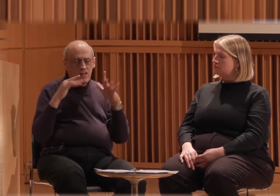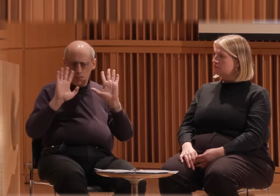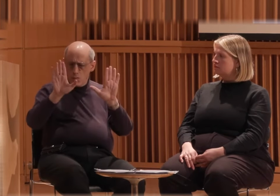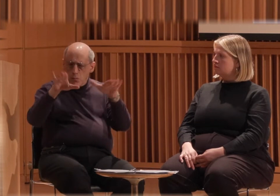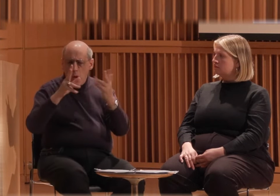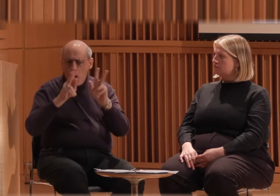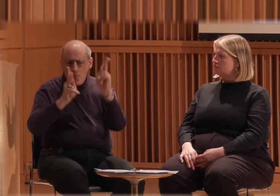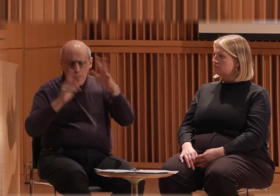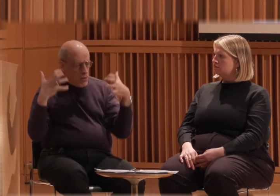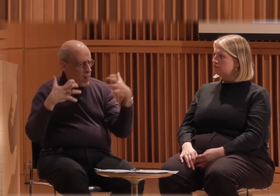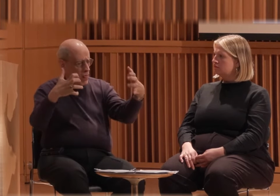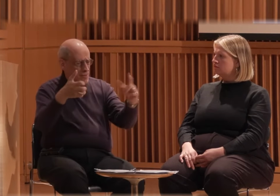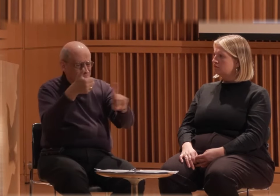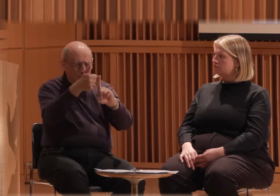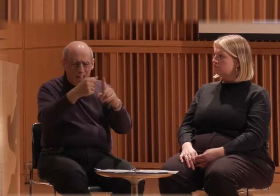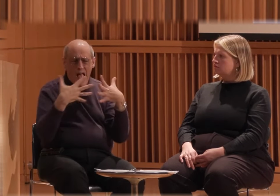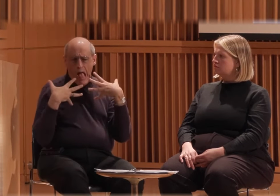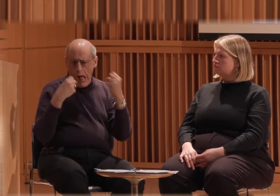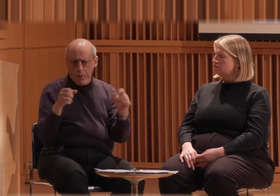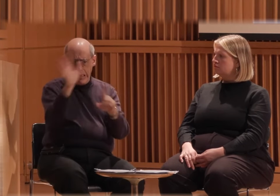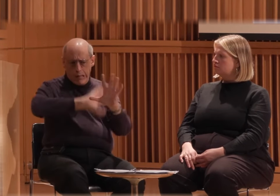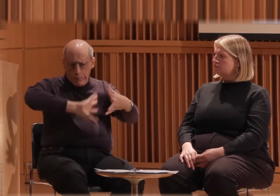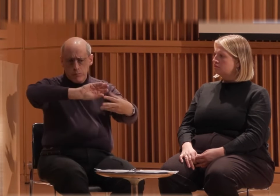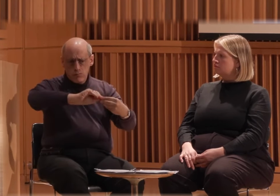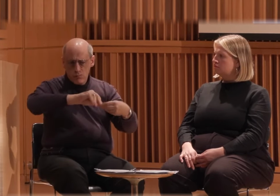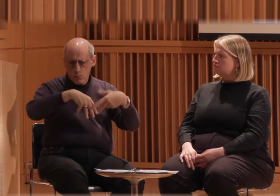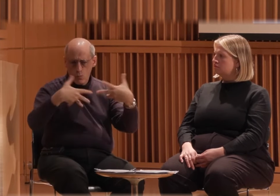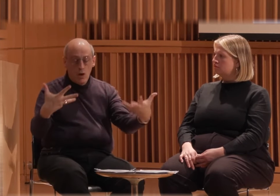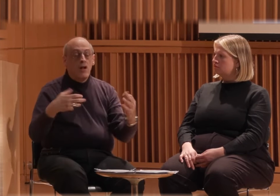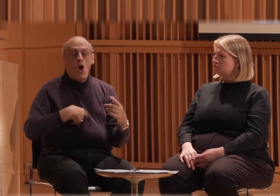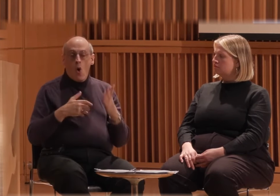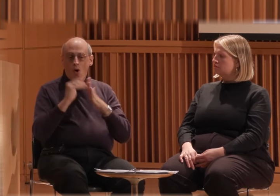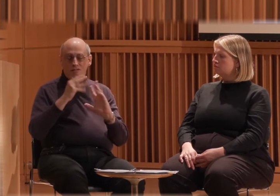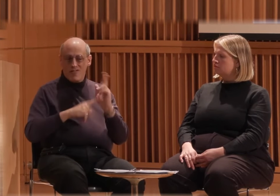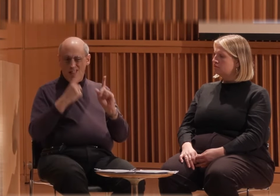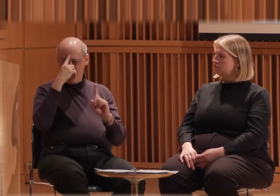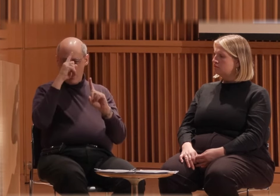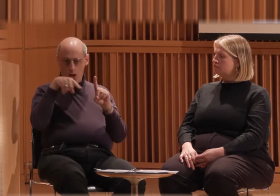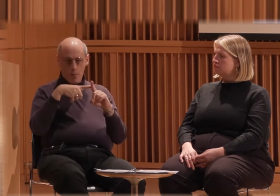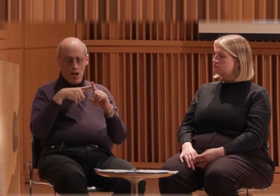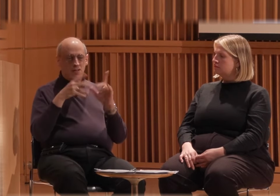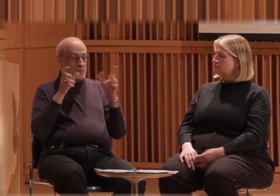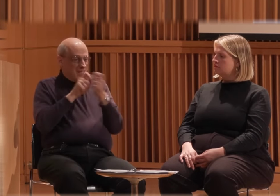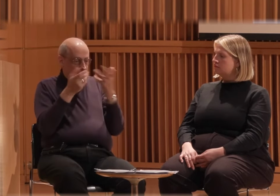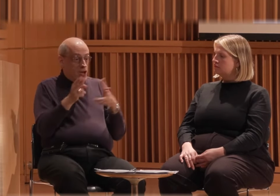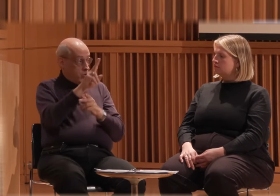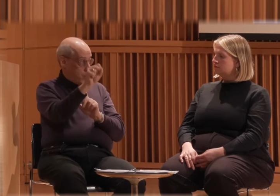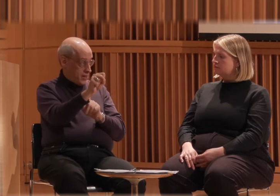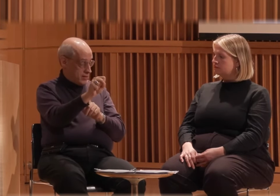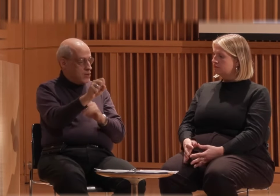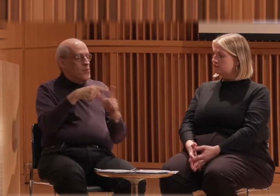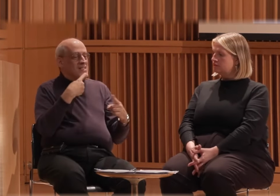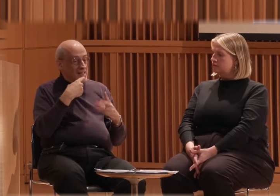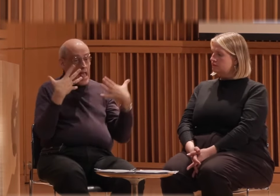the population as a whole unit? I think often, particularly in the United States, when we say